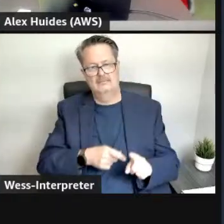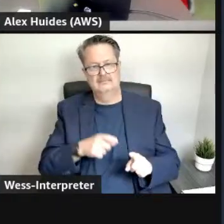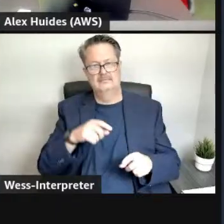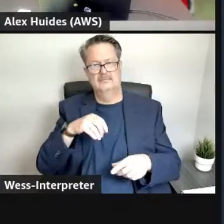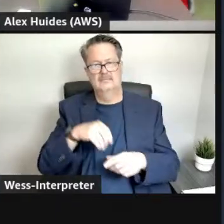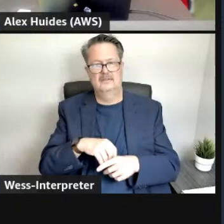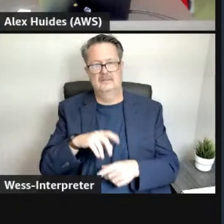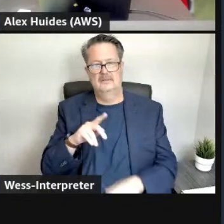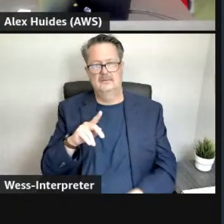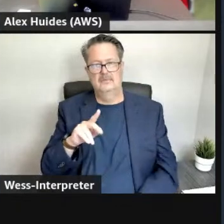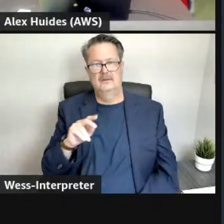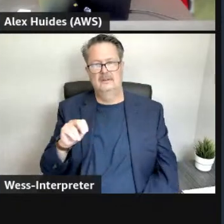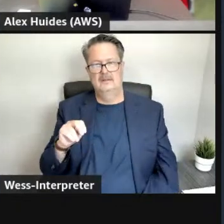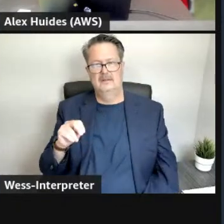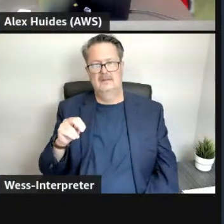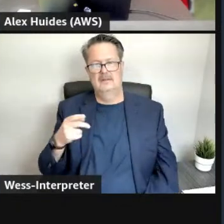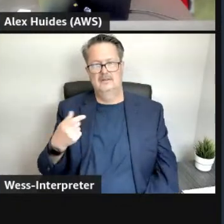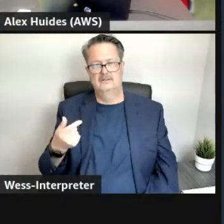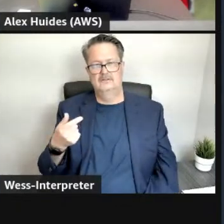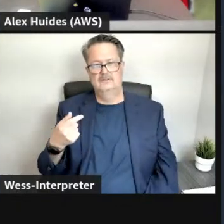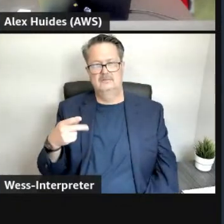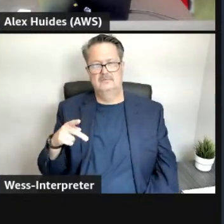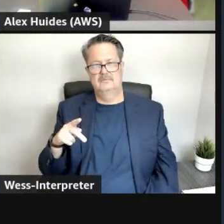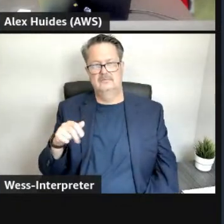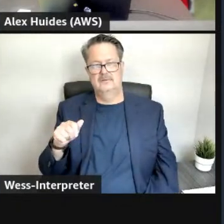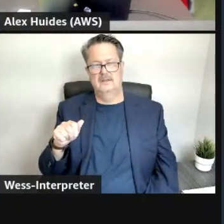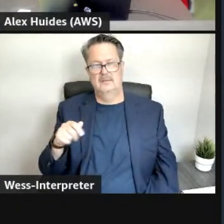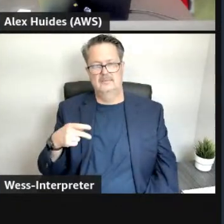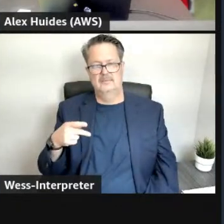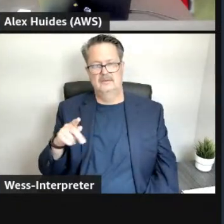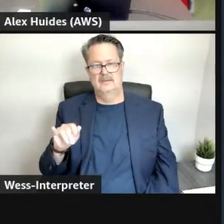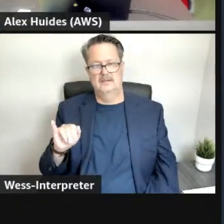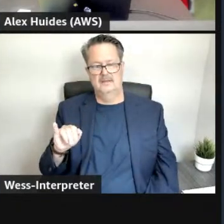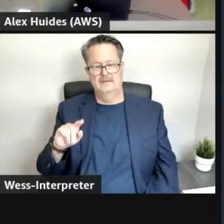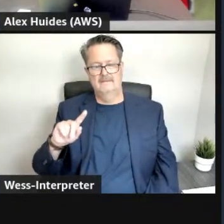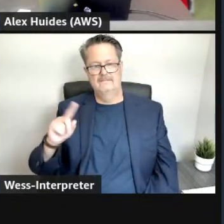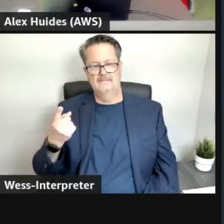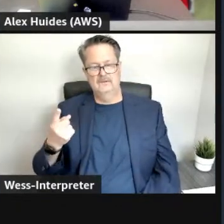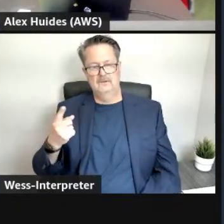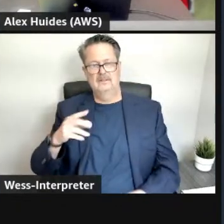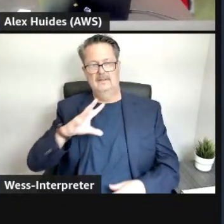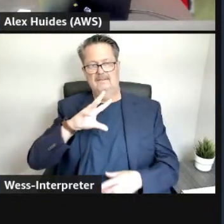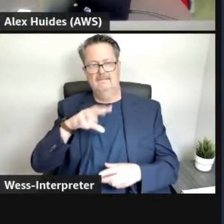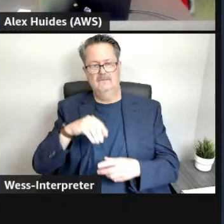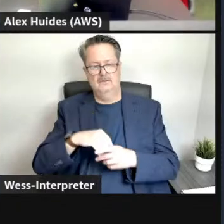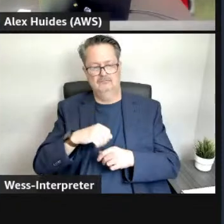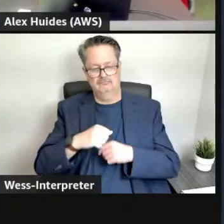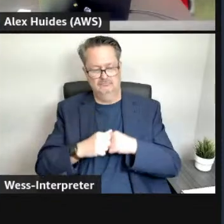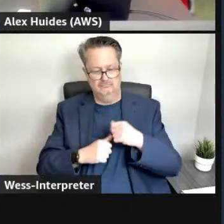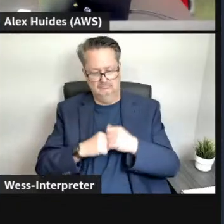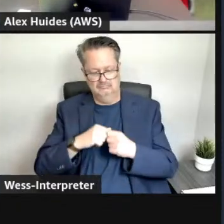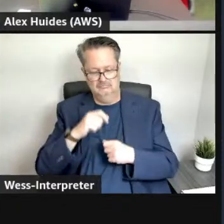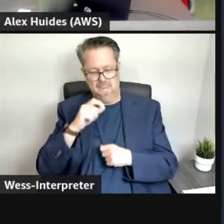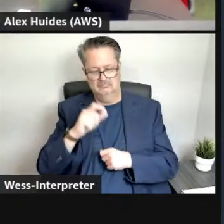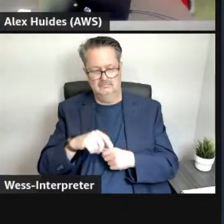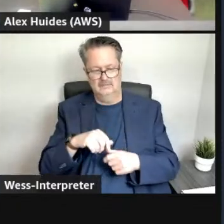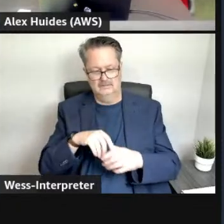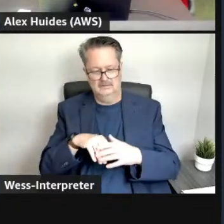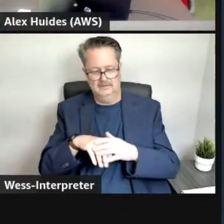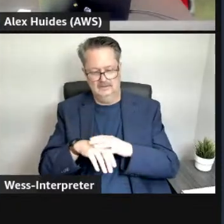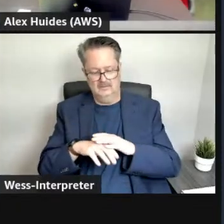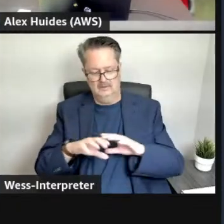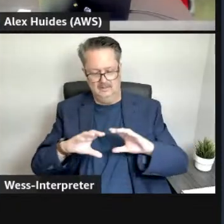For example, the first step that you would need to take is the infrastructure provider needs to define a gateway class. The gateway